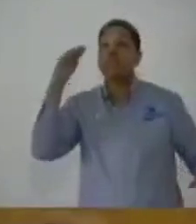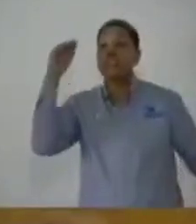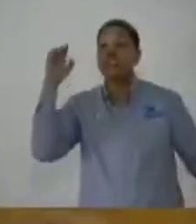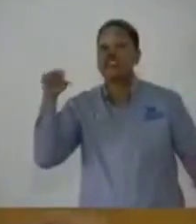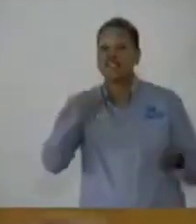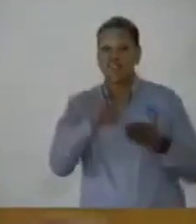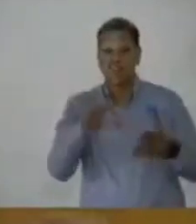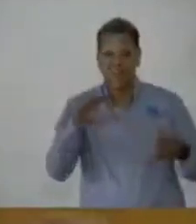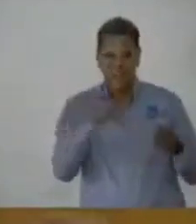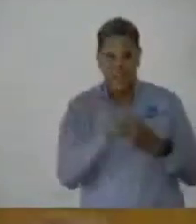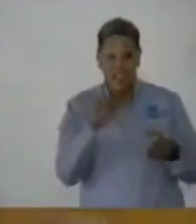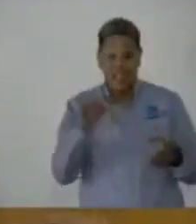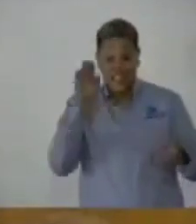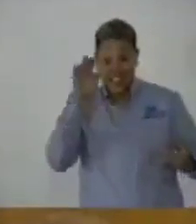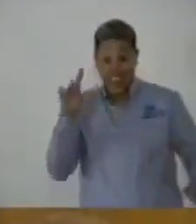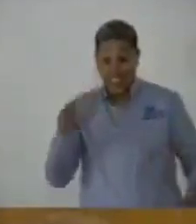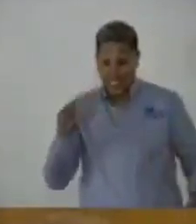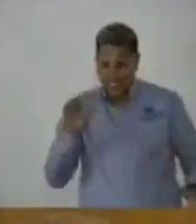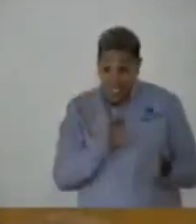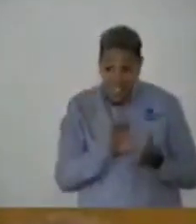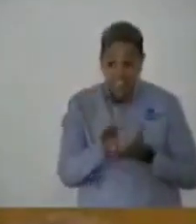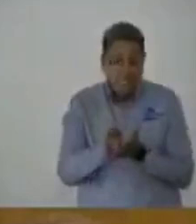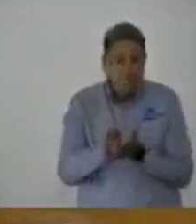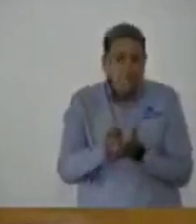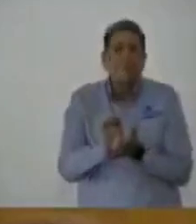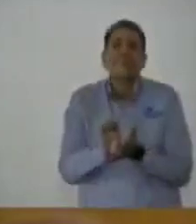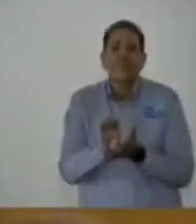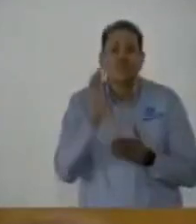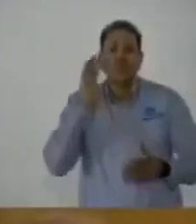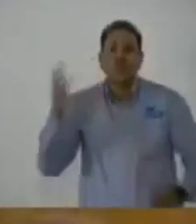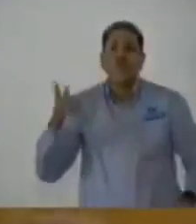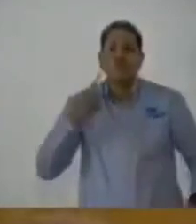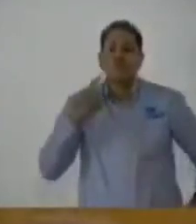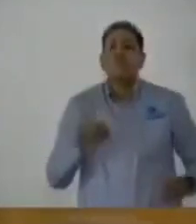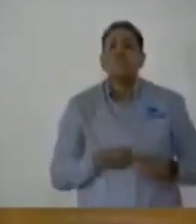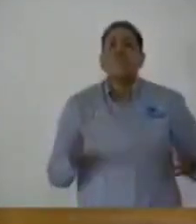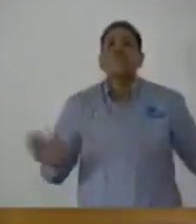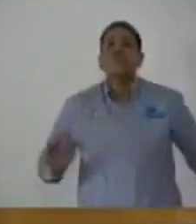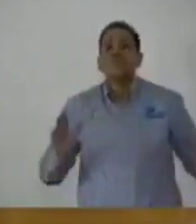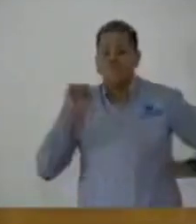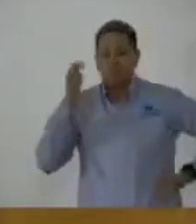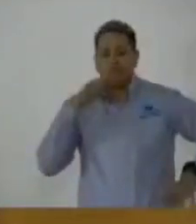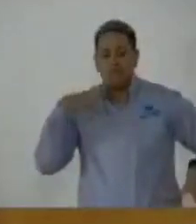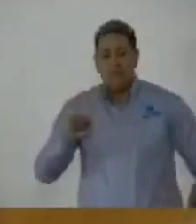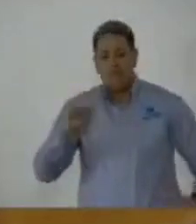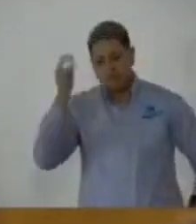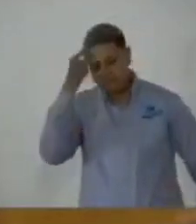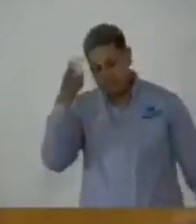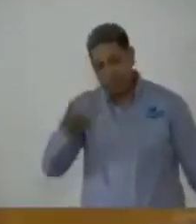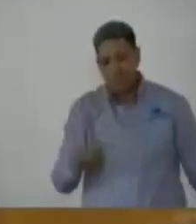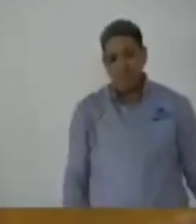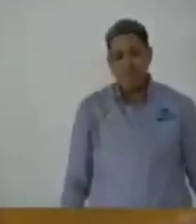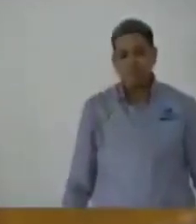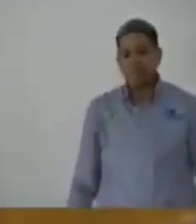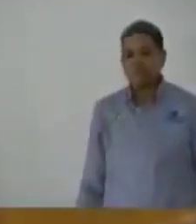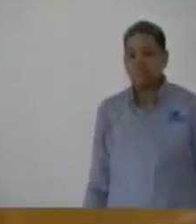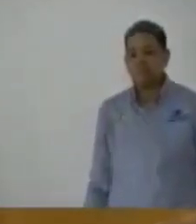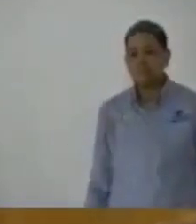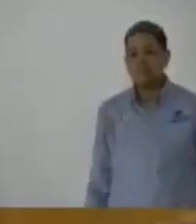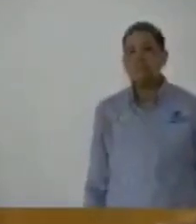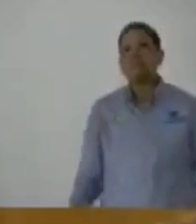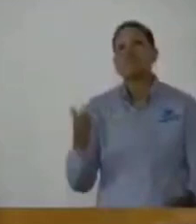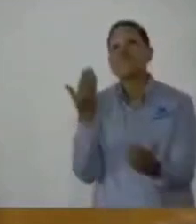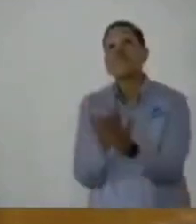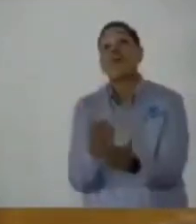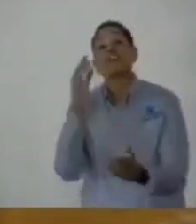pay, that portion of education would automatically be done by anybody who is in government. So and the fact that